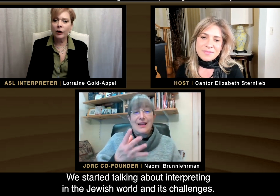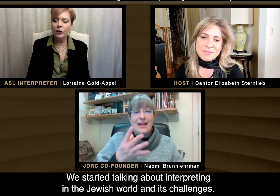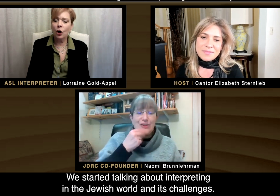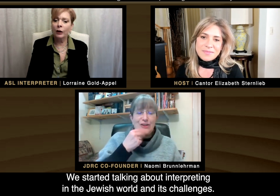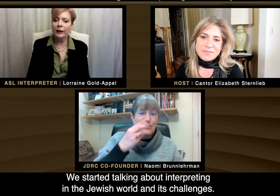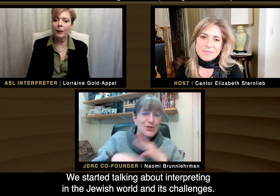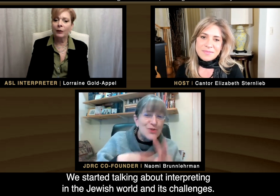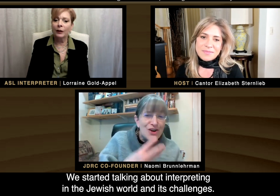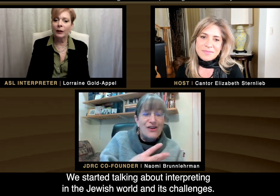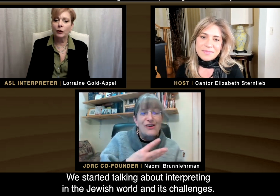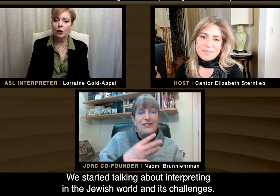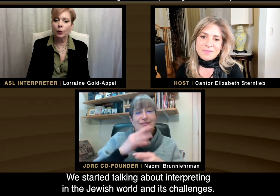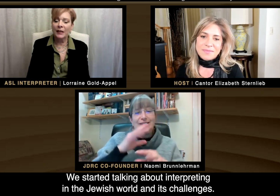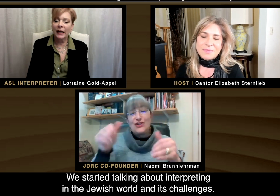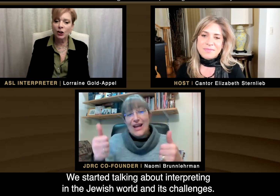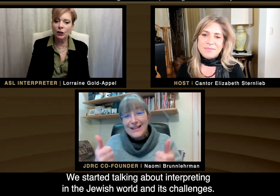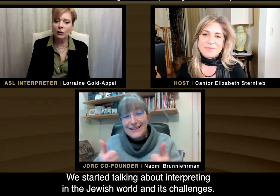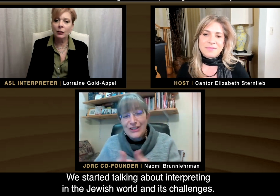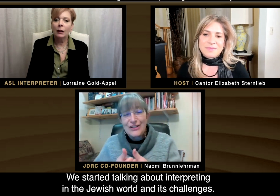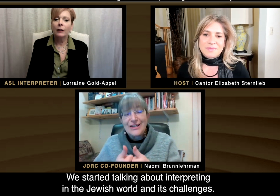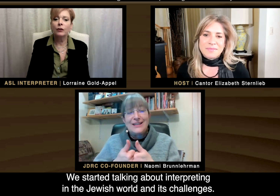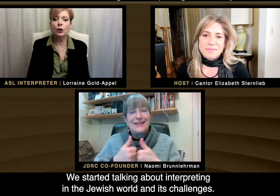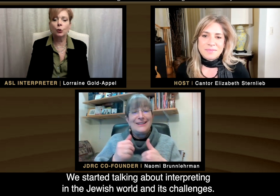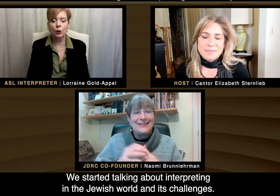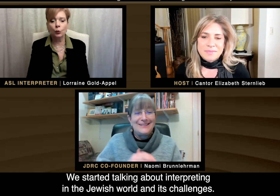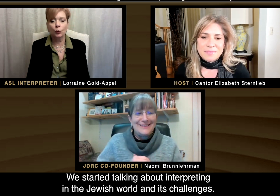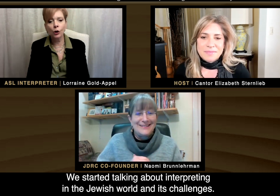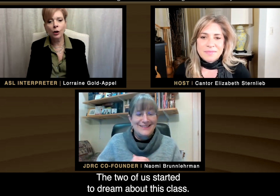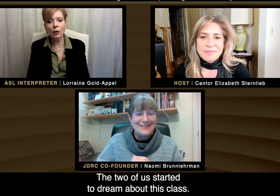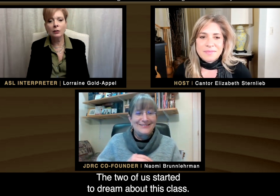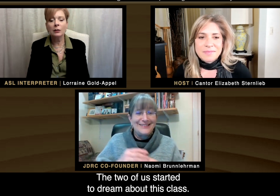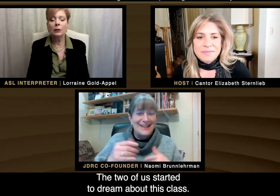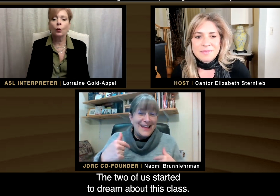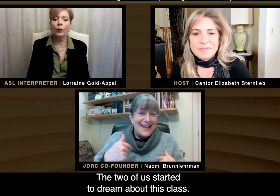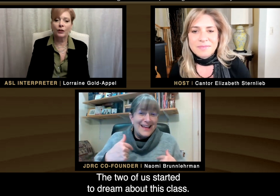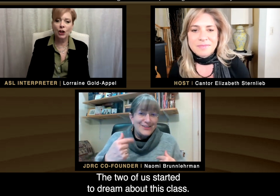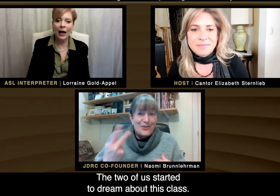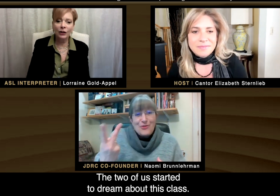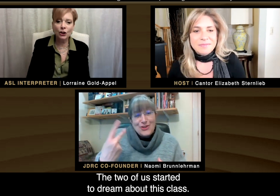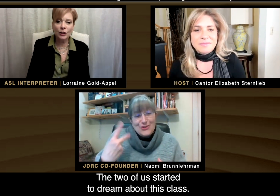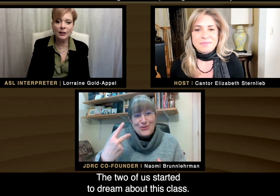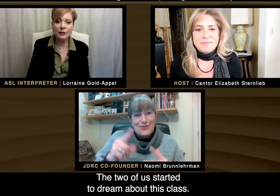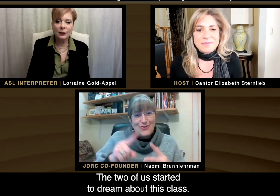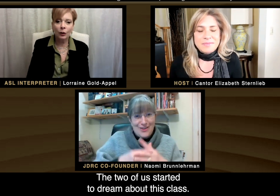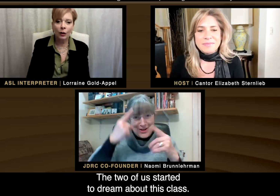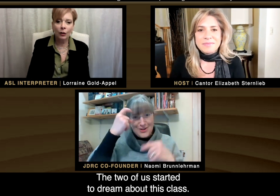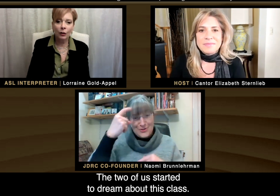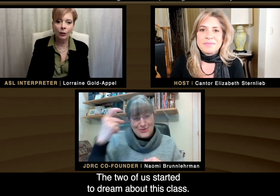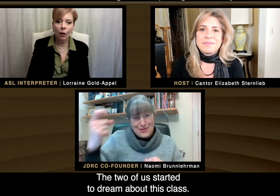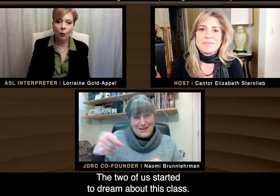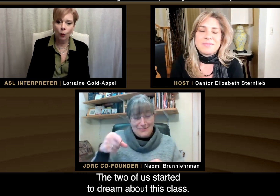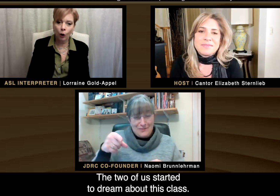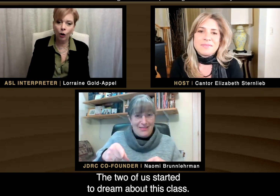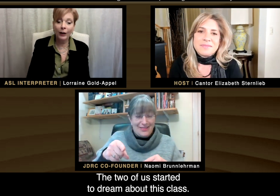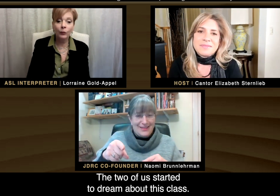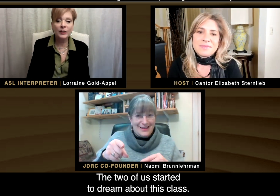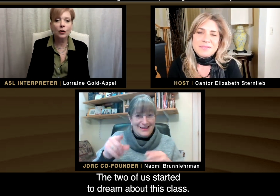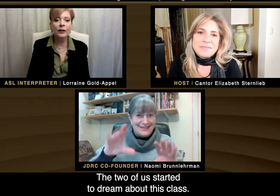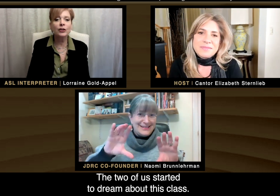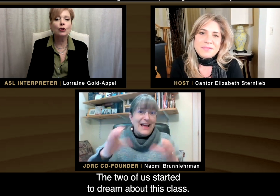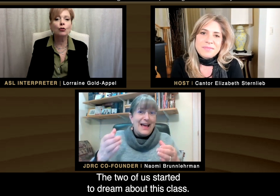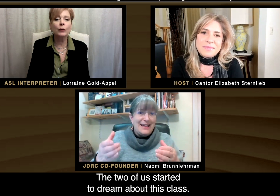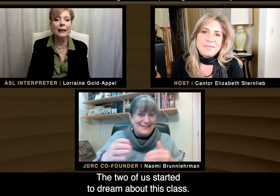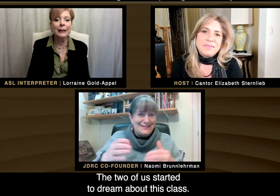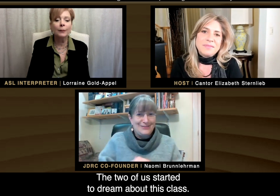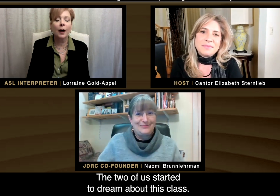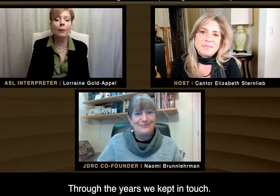We started talking about interpretation, the Jewish world, what the challenges were, and we